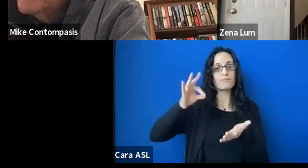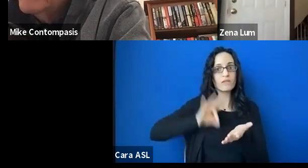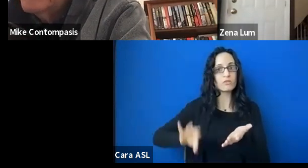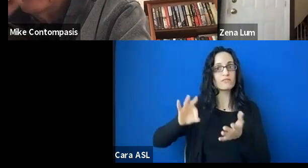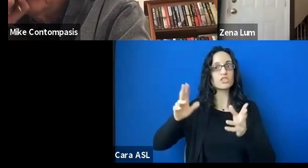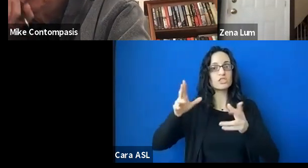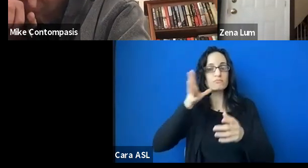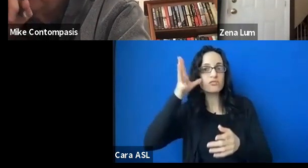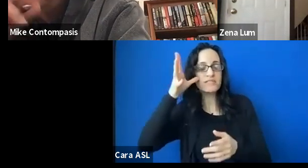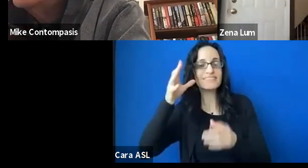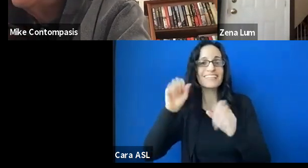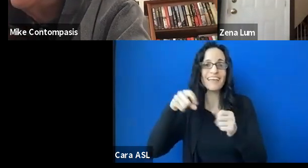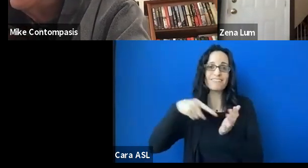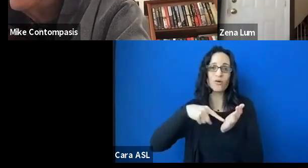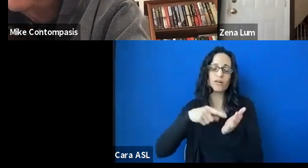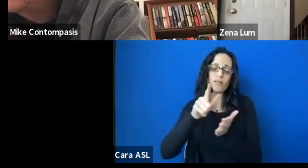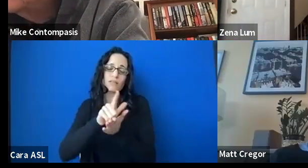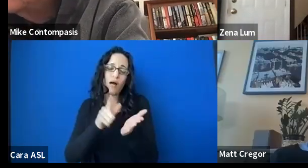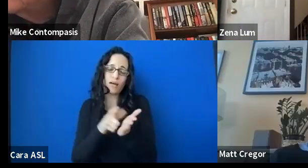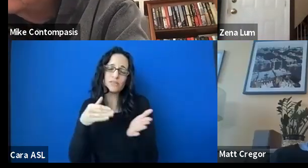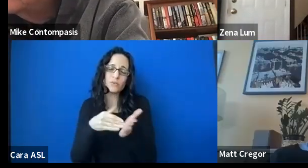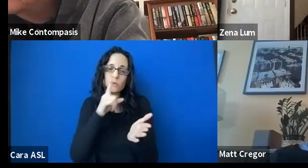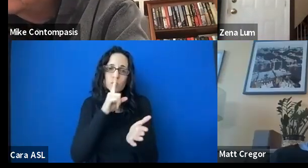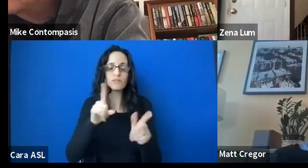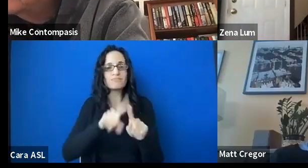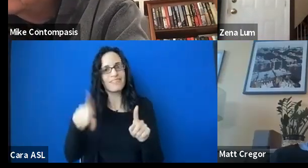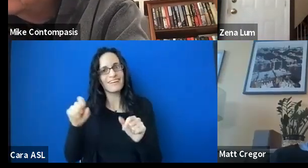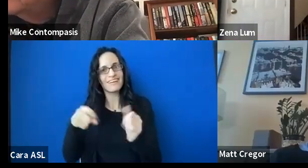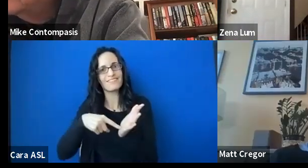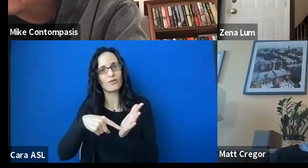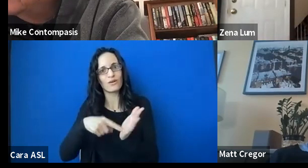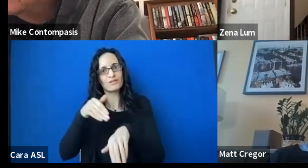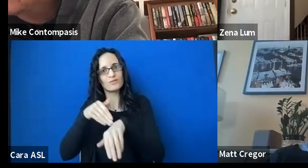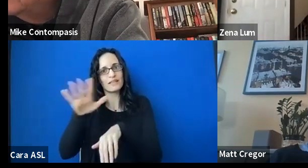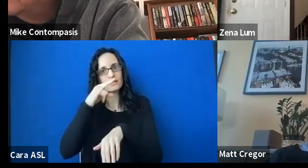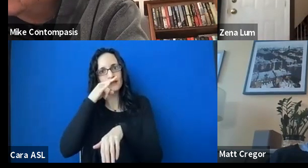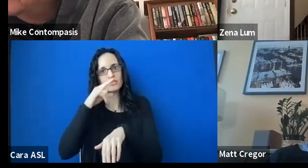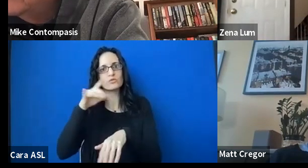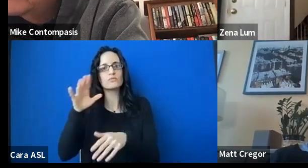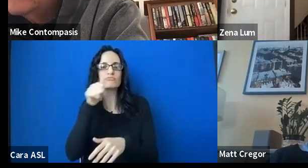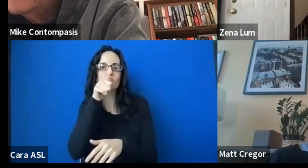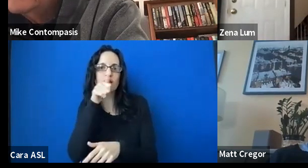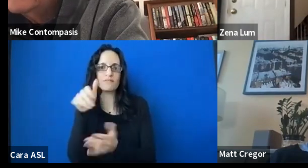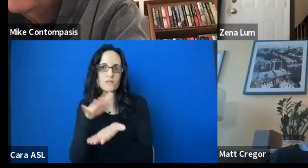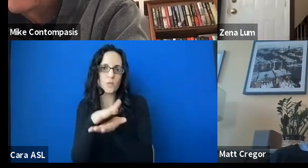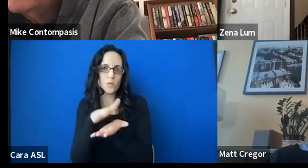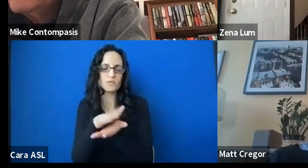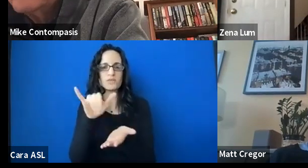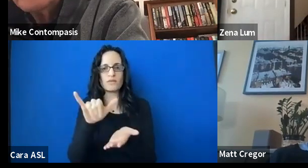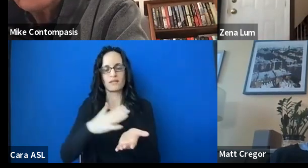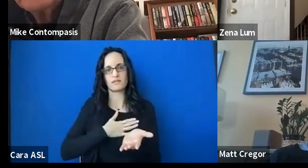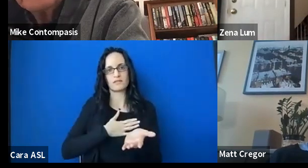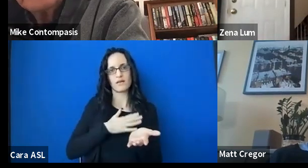this, but could absolutely afford to send their kids to a private school. So that's my two cents. And I thank you for